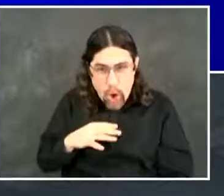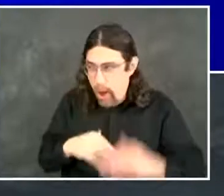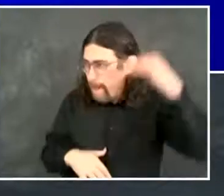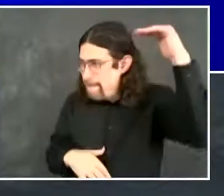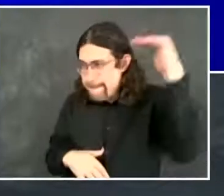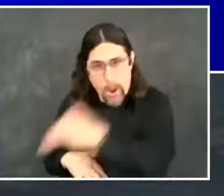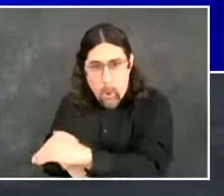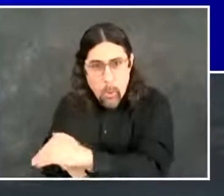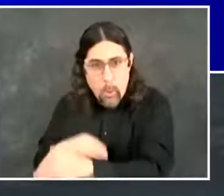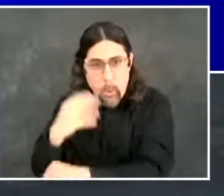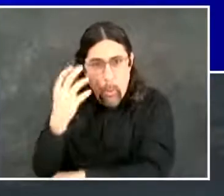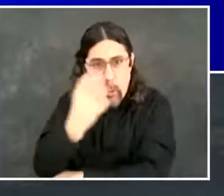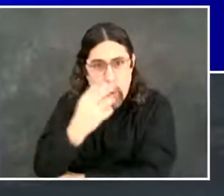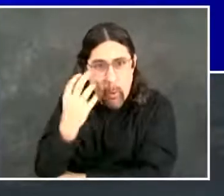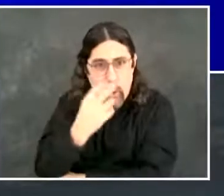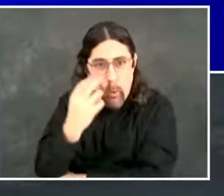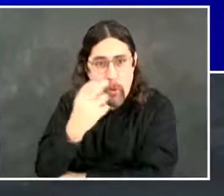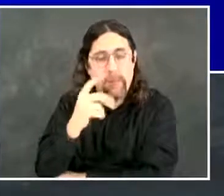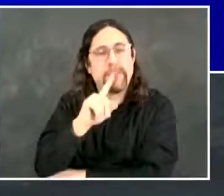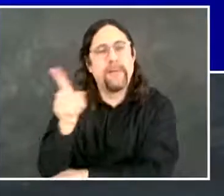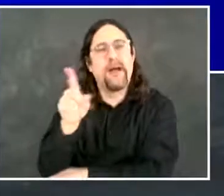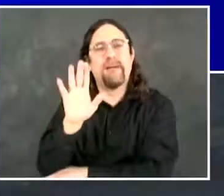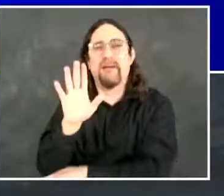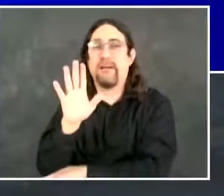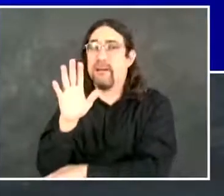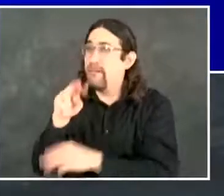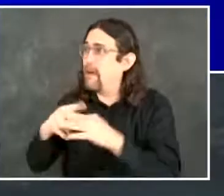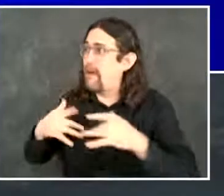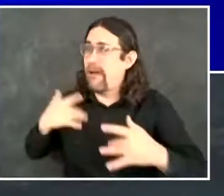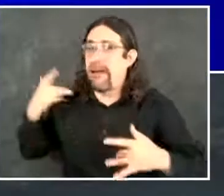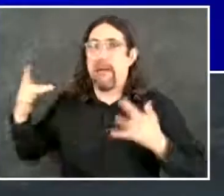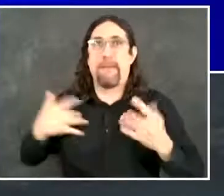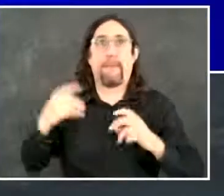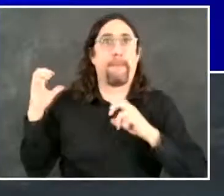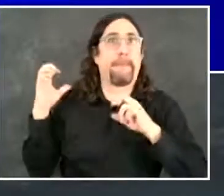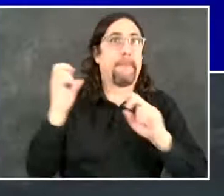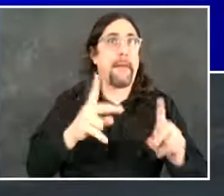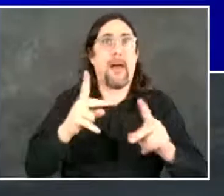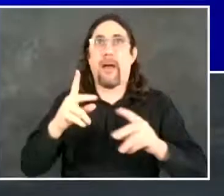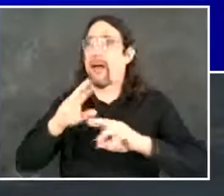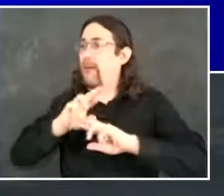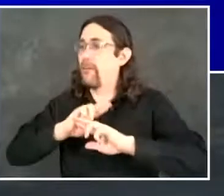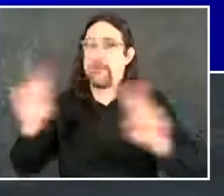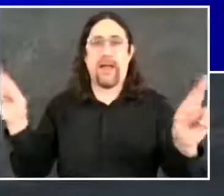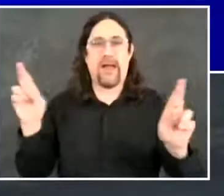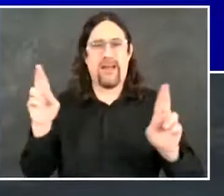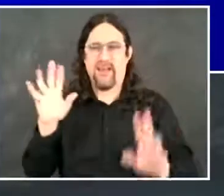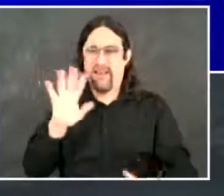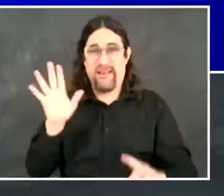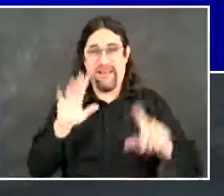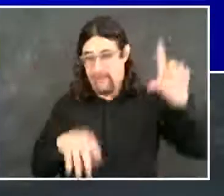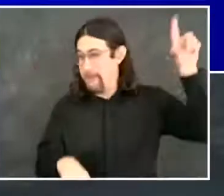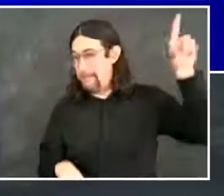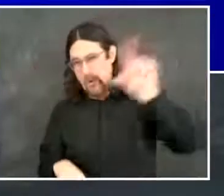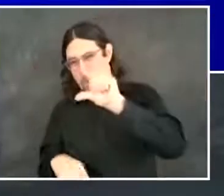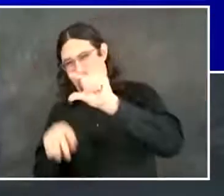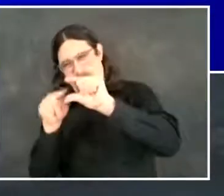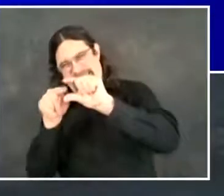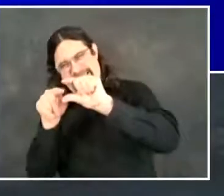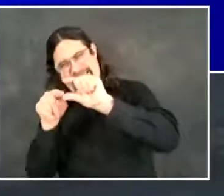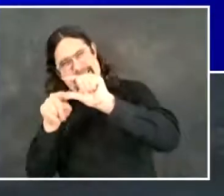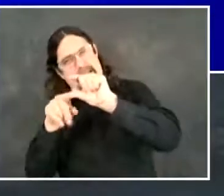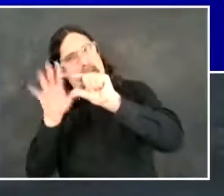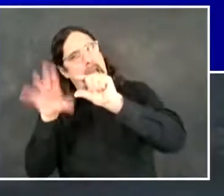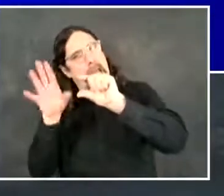to understand this enemy if we're going to beat it ultimately. Today, when I go over the indicators, you will